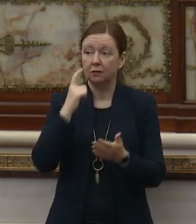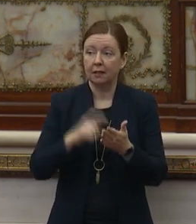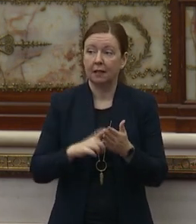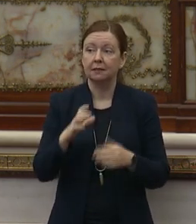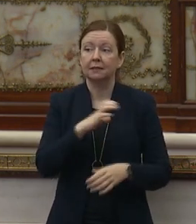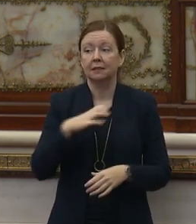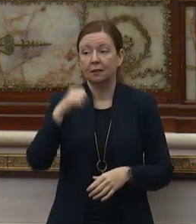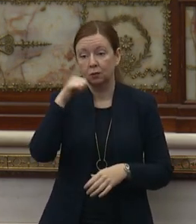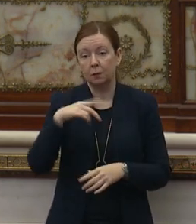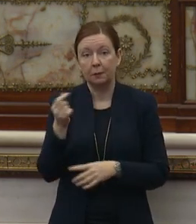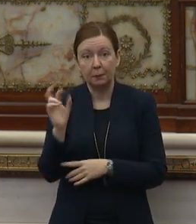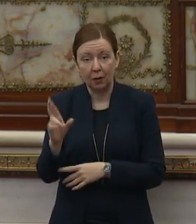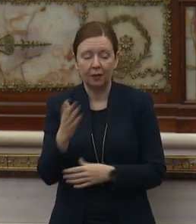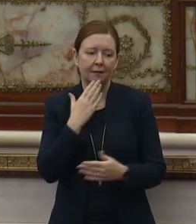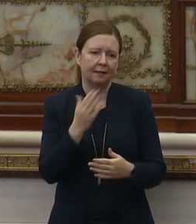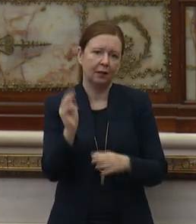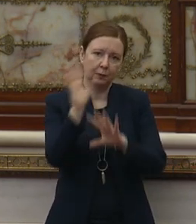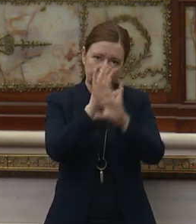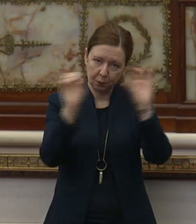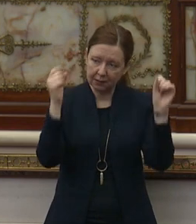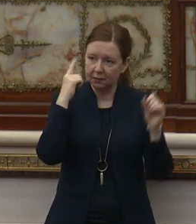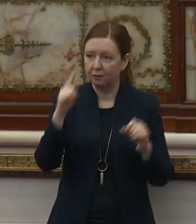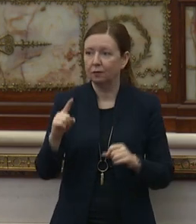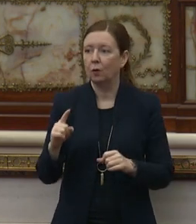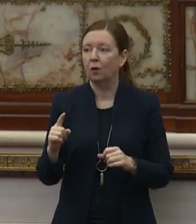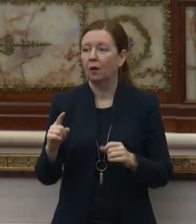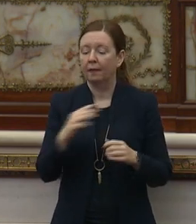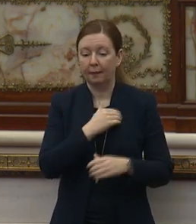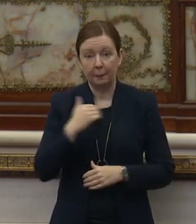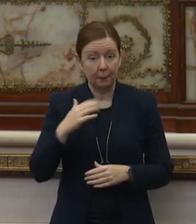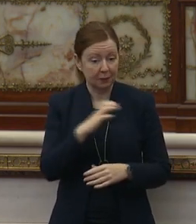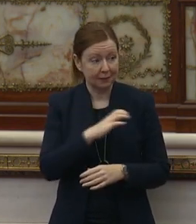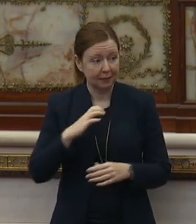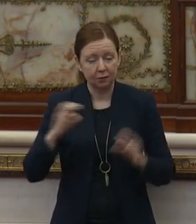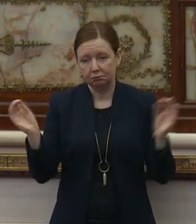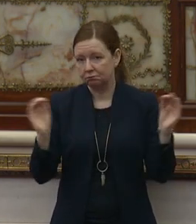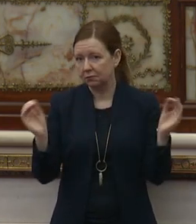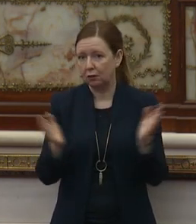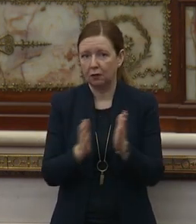Parker. Thank you, Mr. President. On behalf of the members of council, there